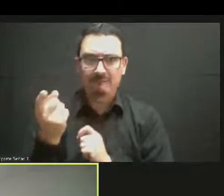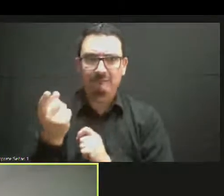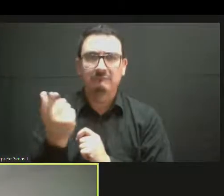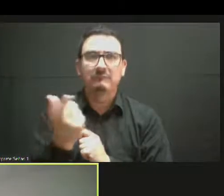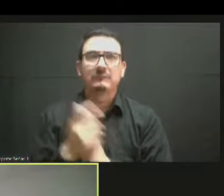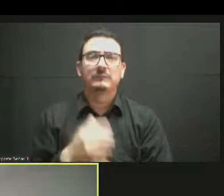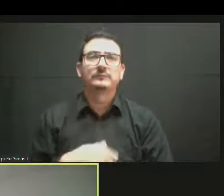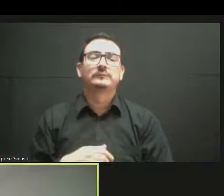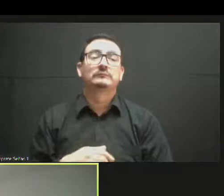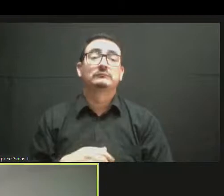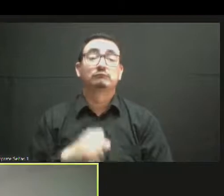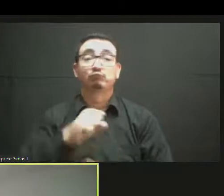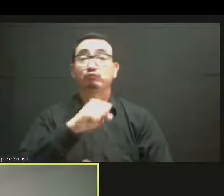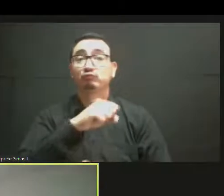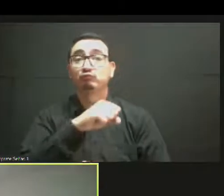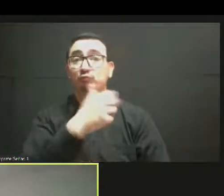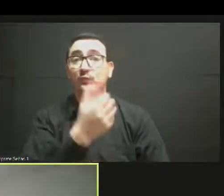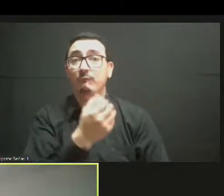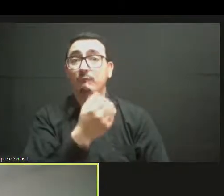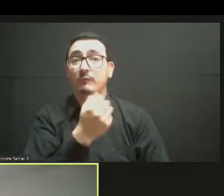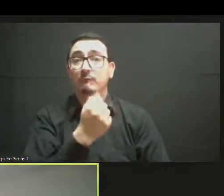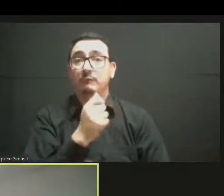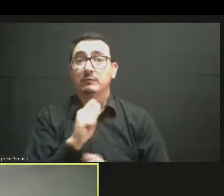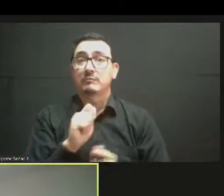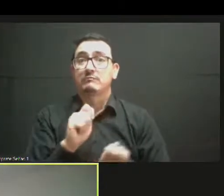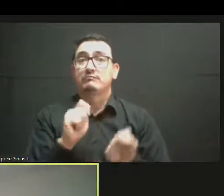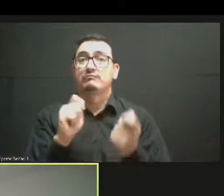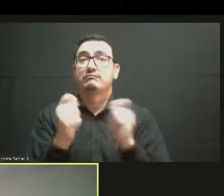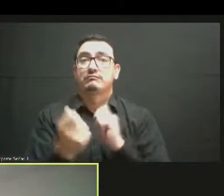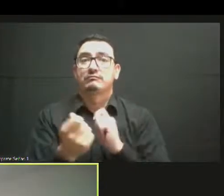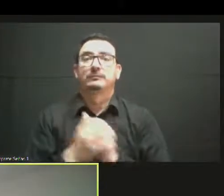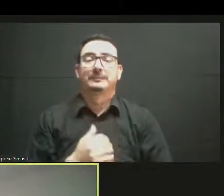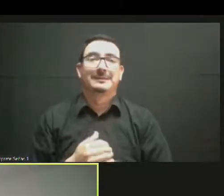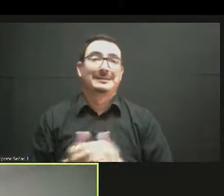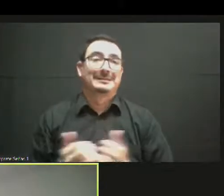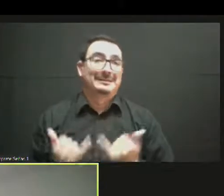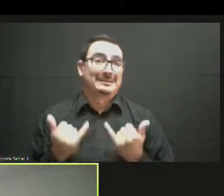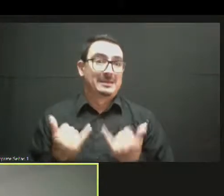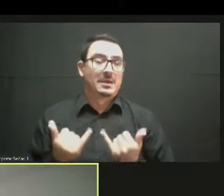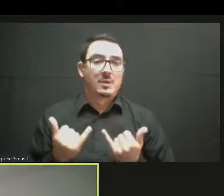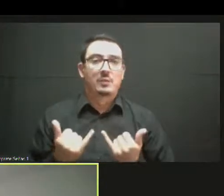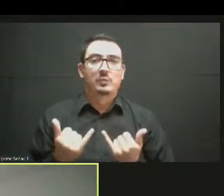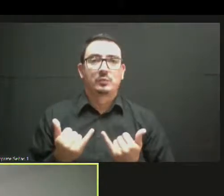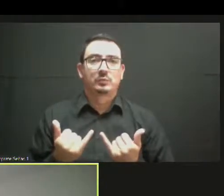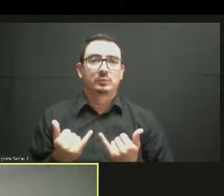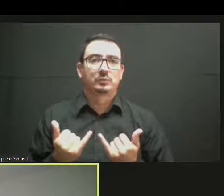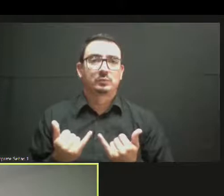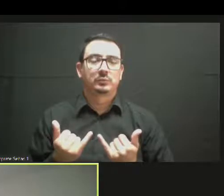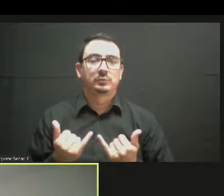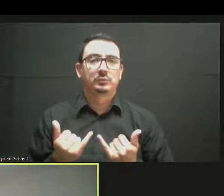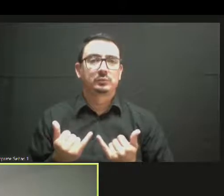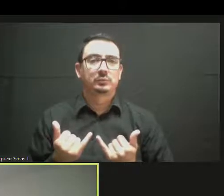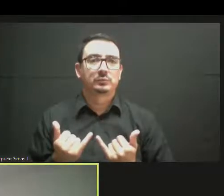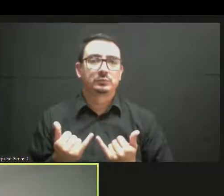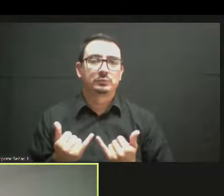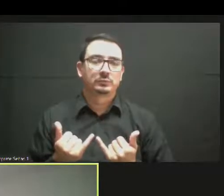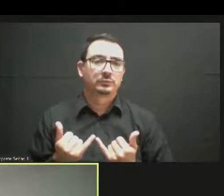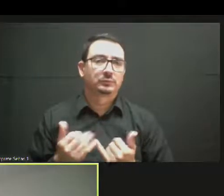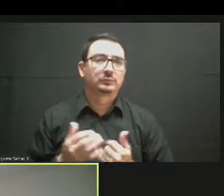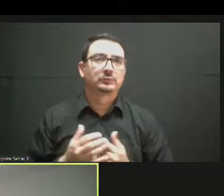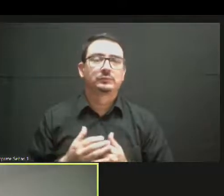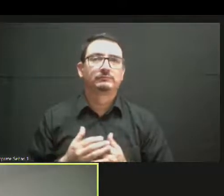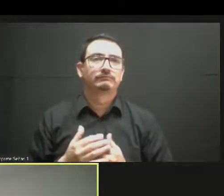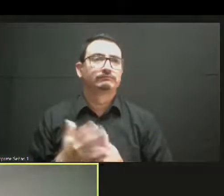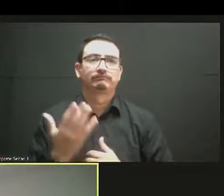the wave of the positioning of the country as a safe location. So business continuity is bringing